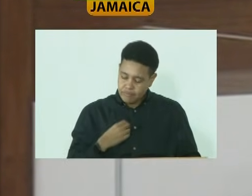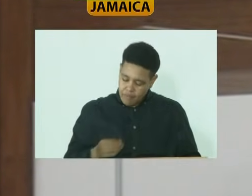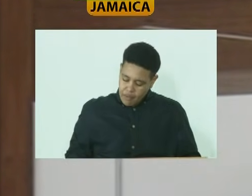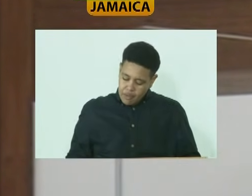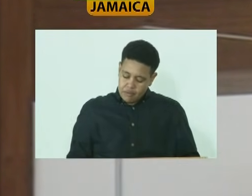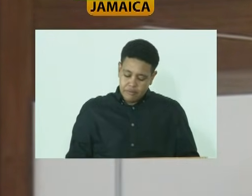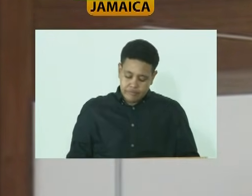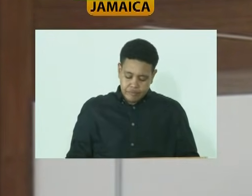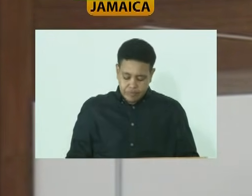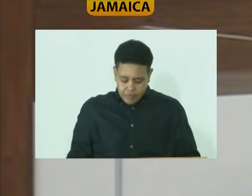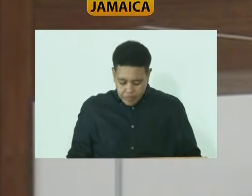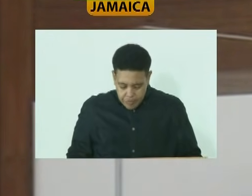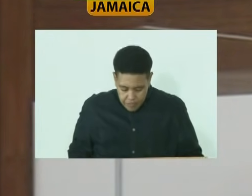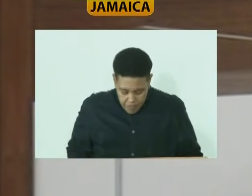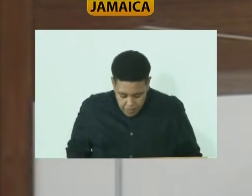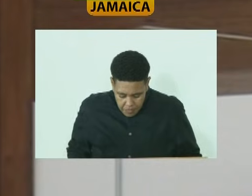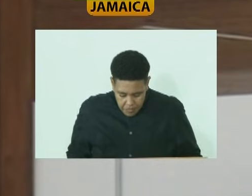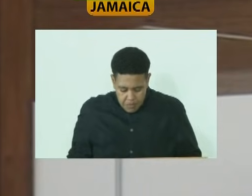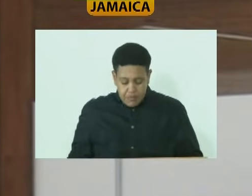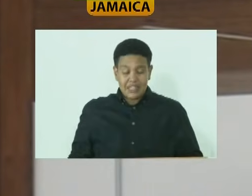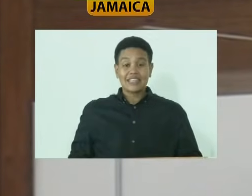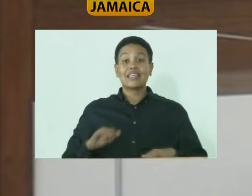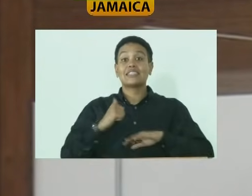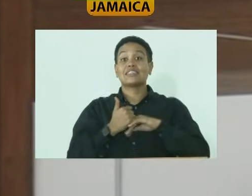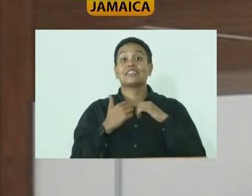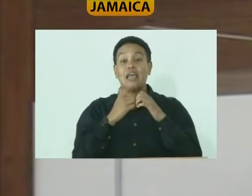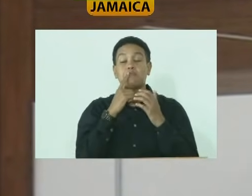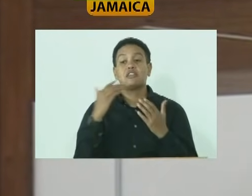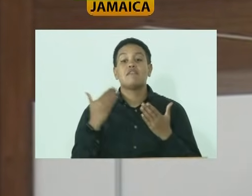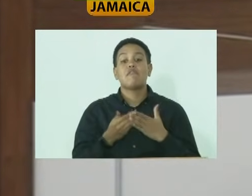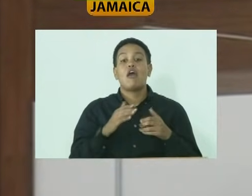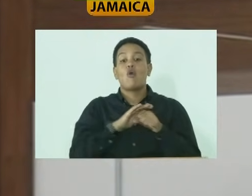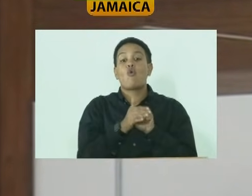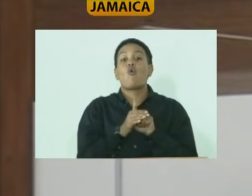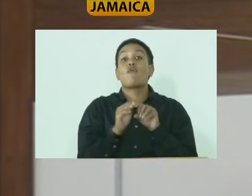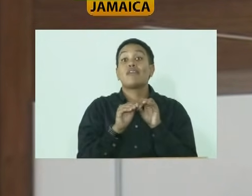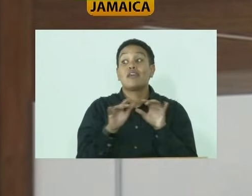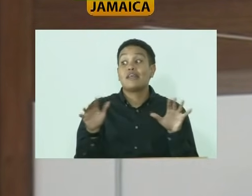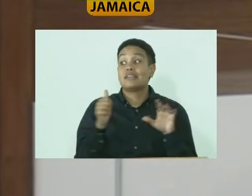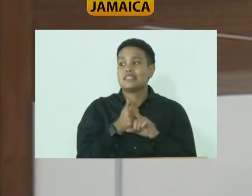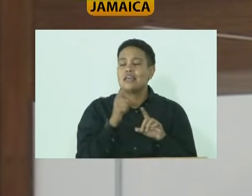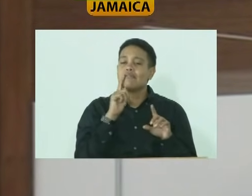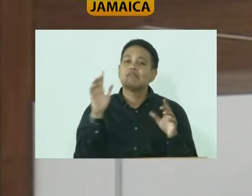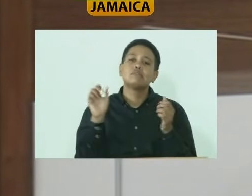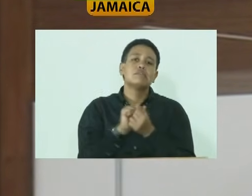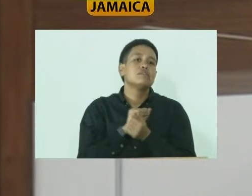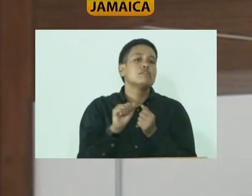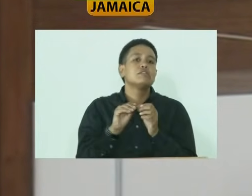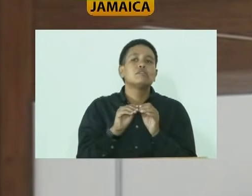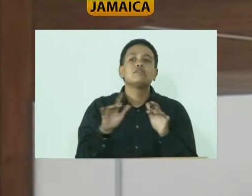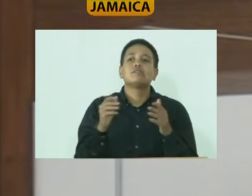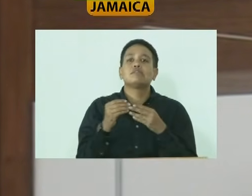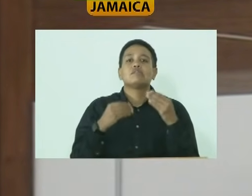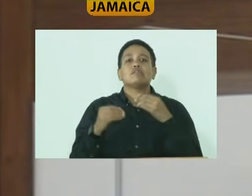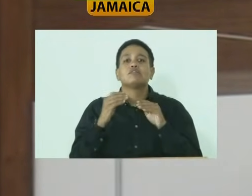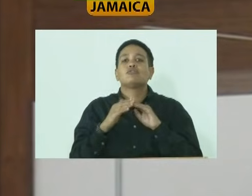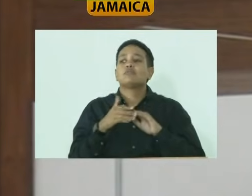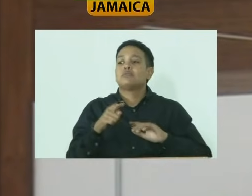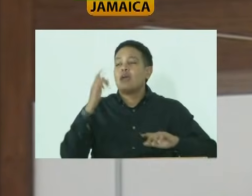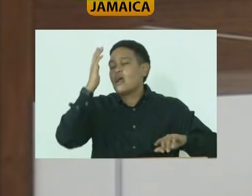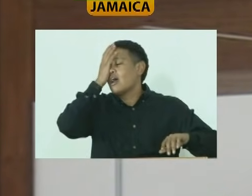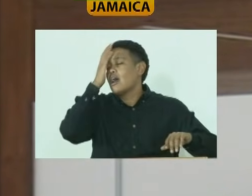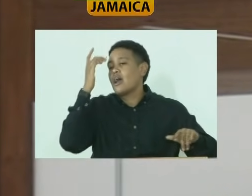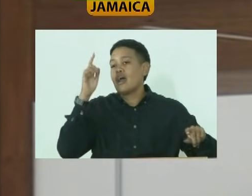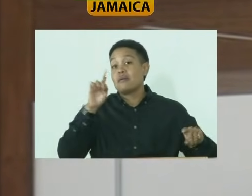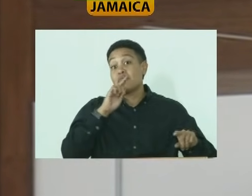an established fact that the COVID-19 pandemic has dealt a crushing blow to the economy of Jamaica, and